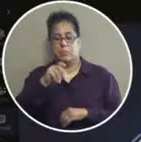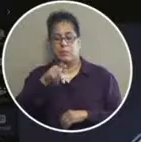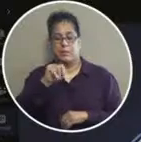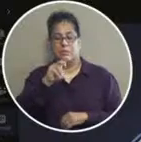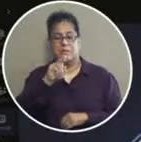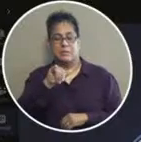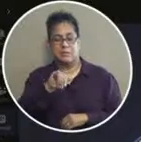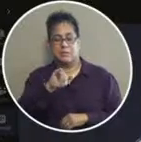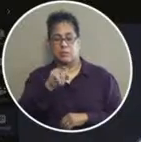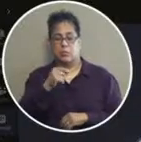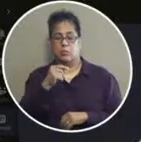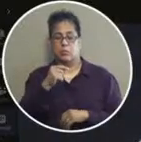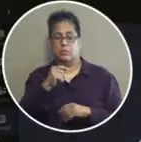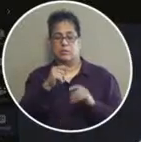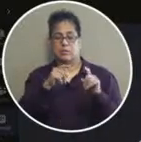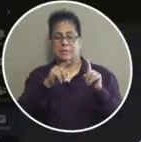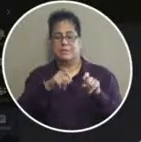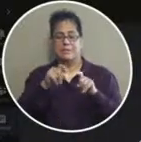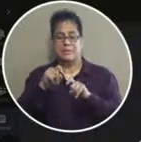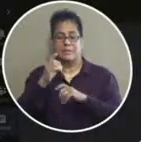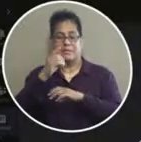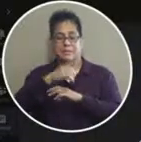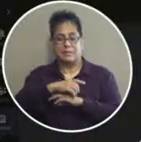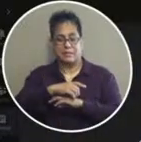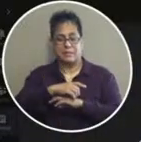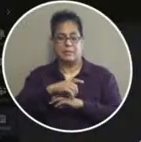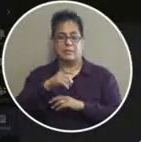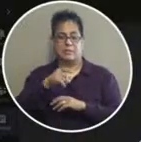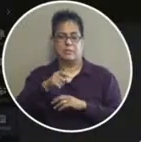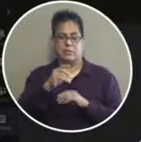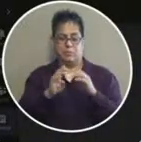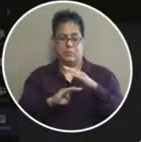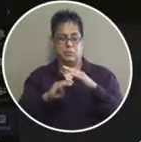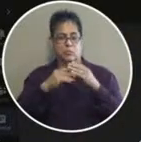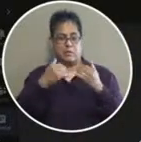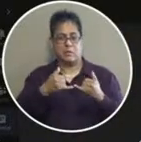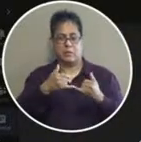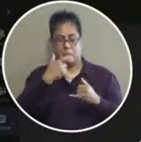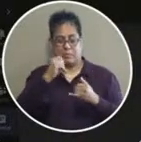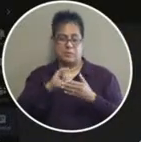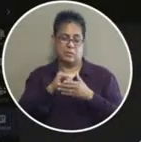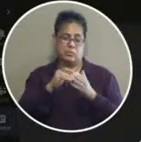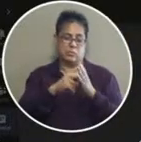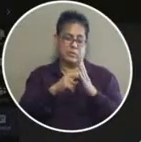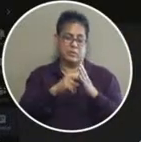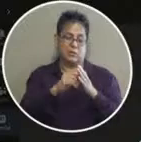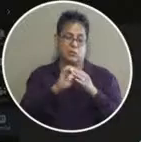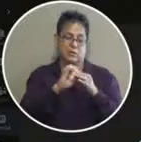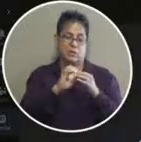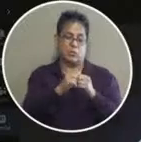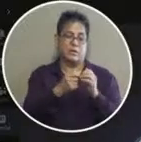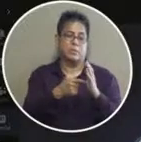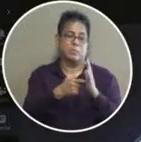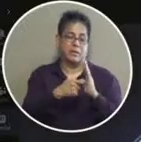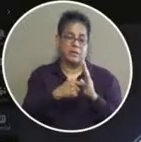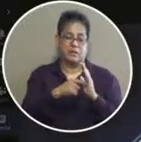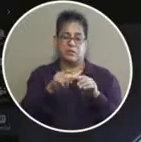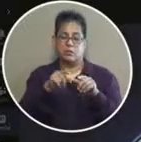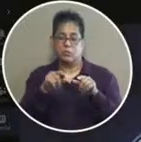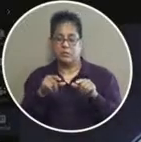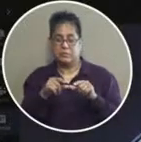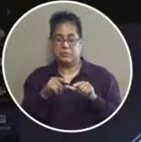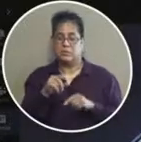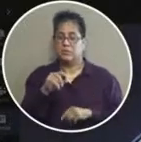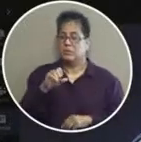only are publishing those test dates on a weekly basis right now because it has to do with demand and location. As Mayor Margot